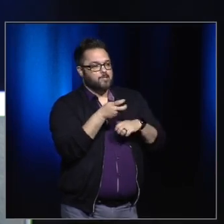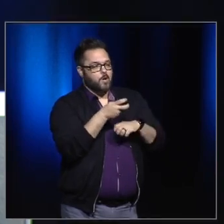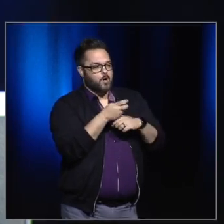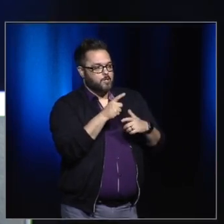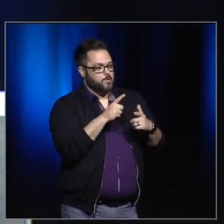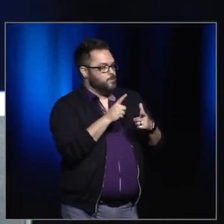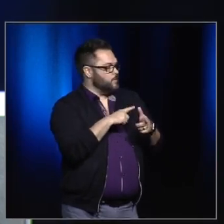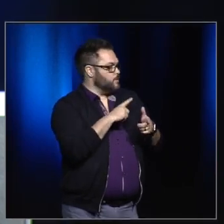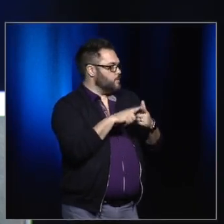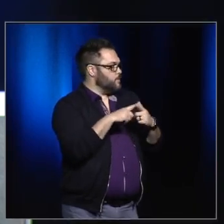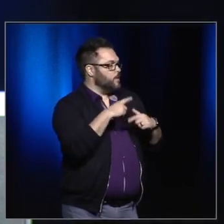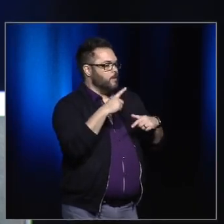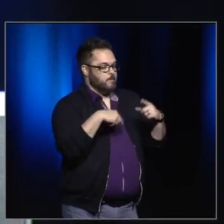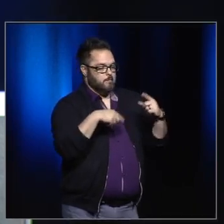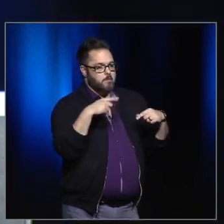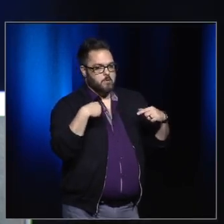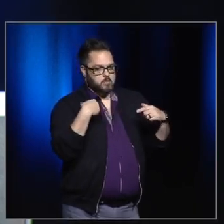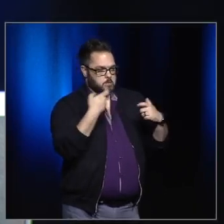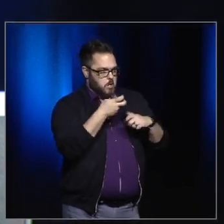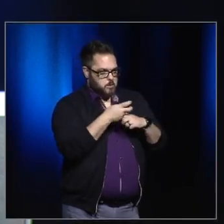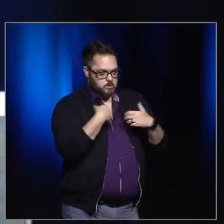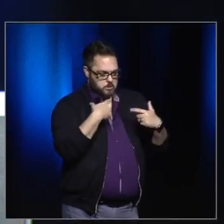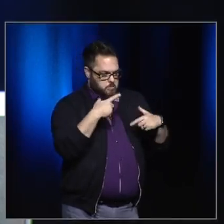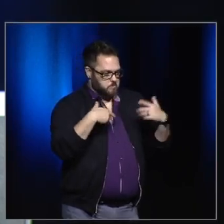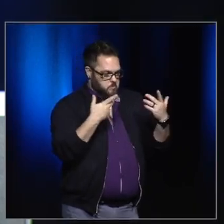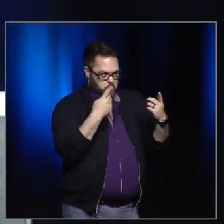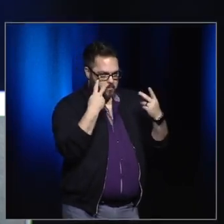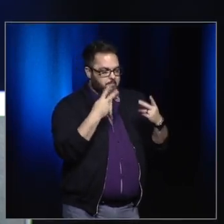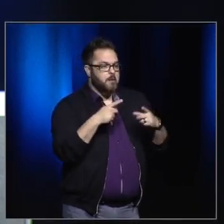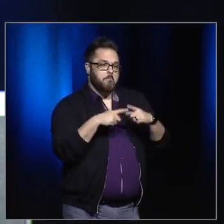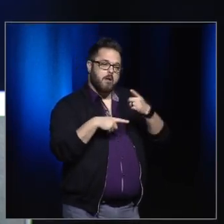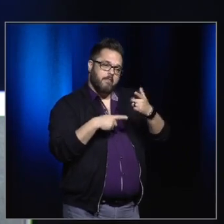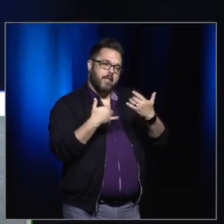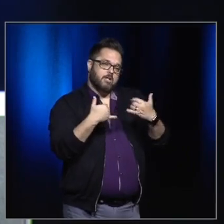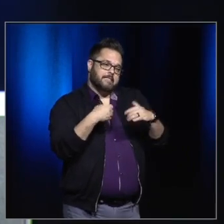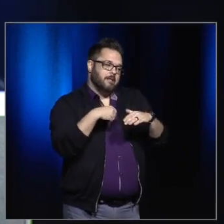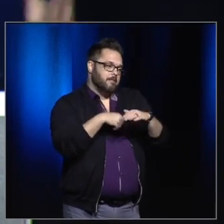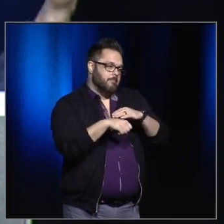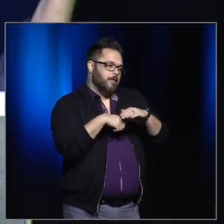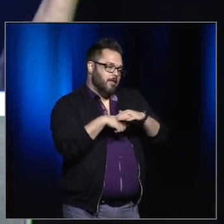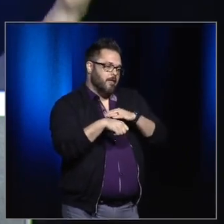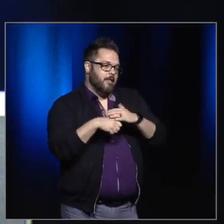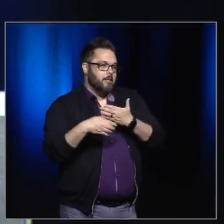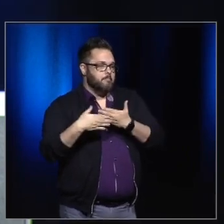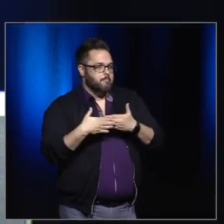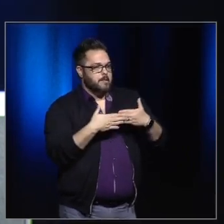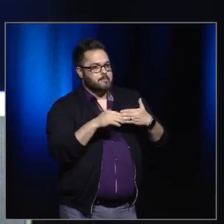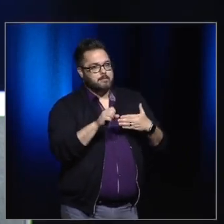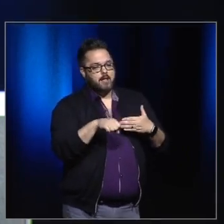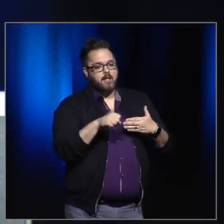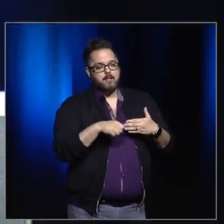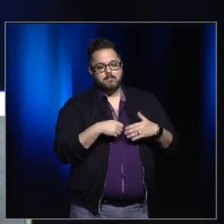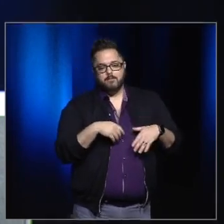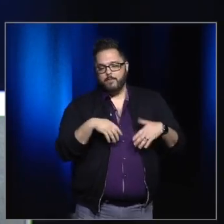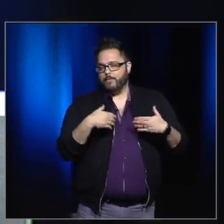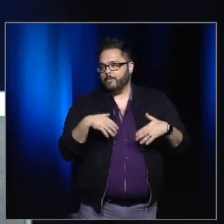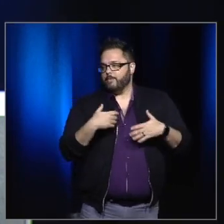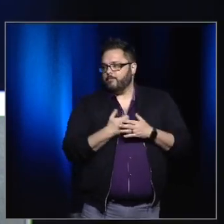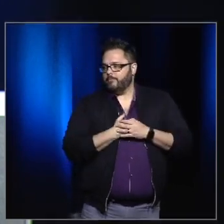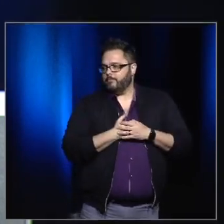hopefully modelers will do some magic with it. But yeah, they do have babies, so that's good. I mean, the vaquita even has a baby, and there's,